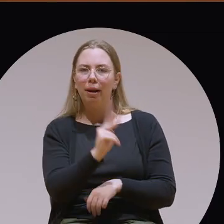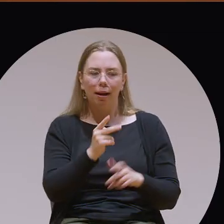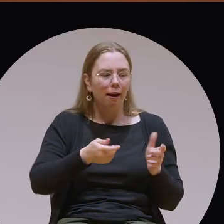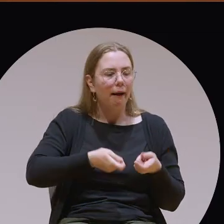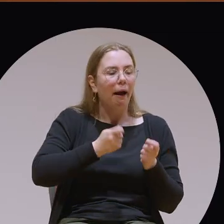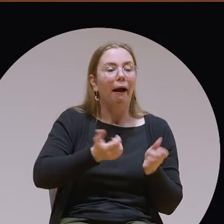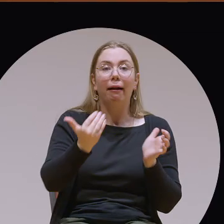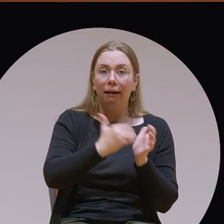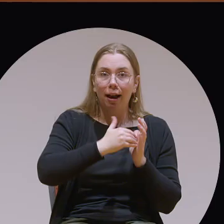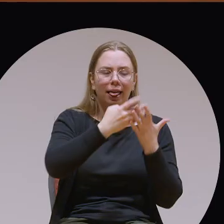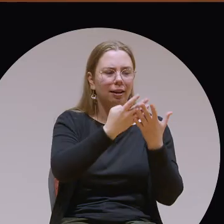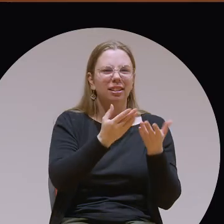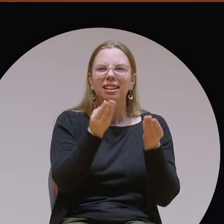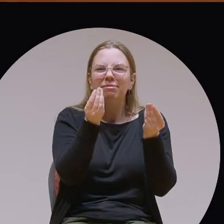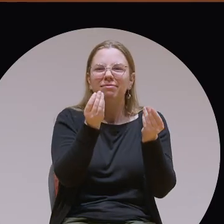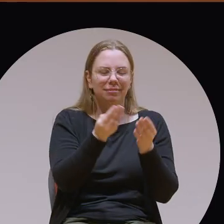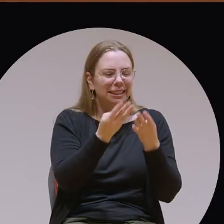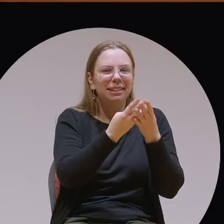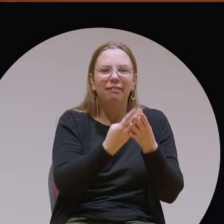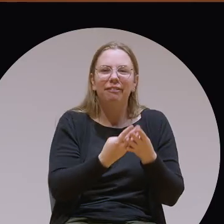piles. They'd sieve the